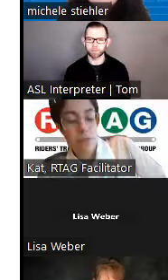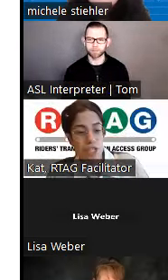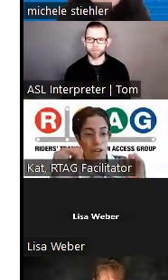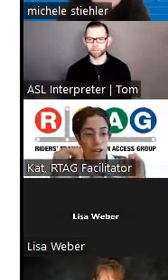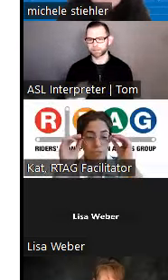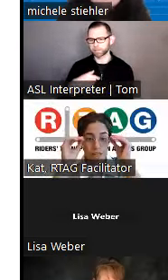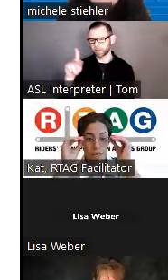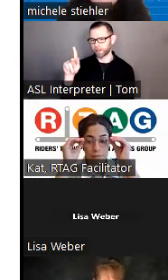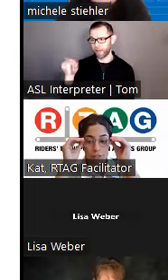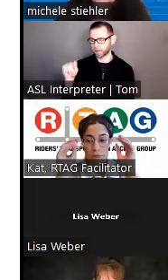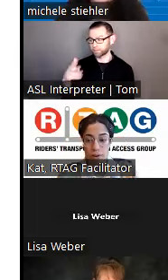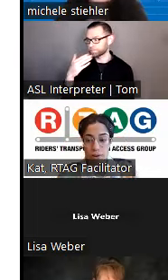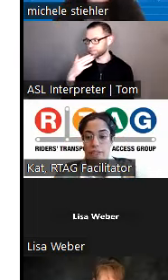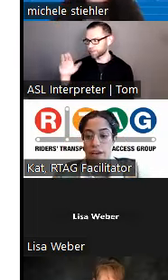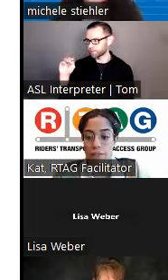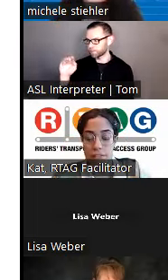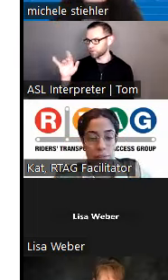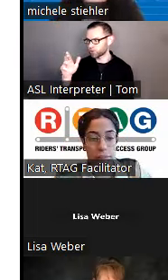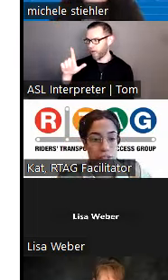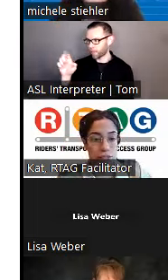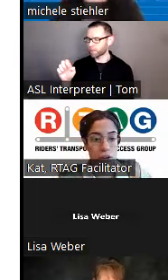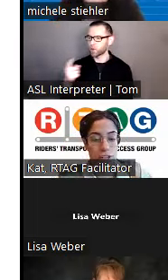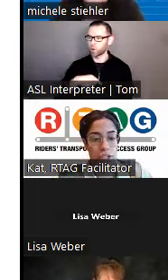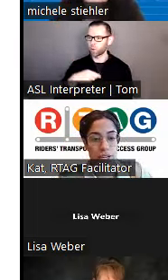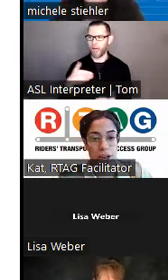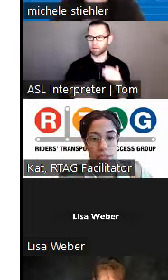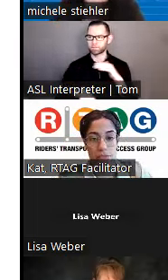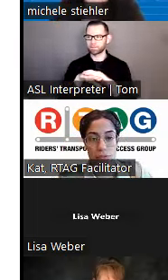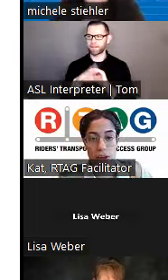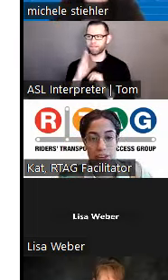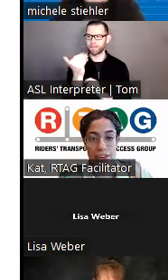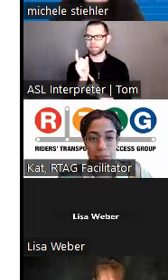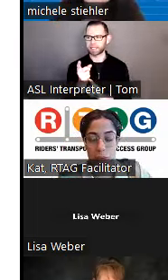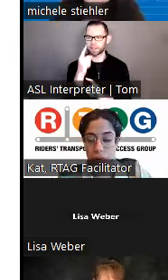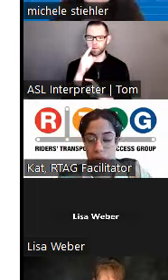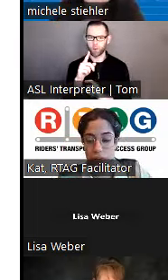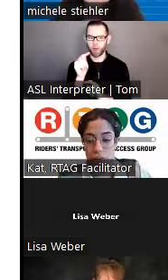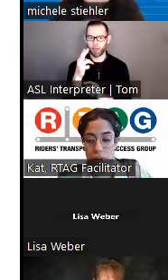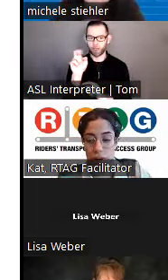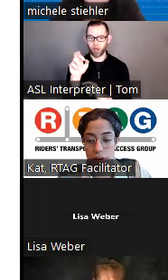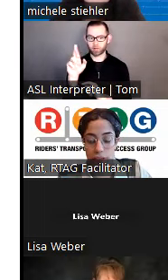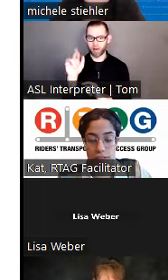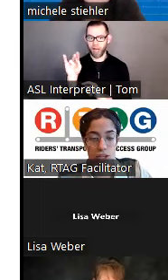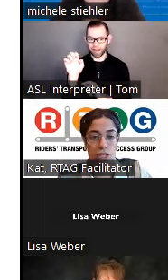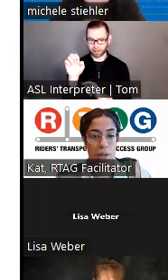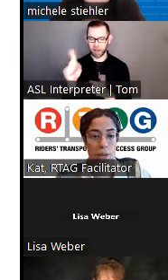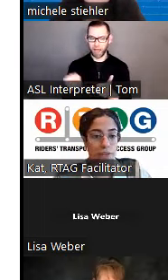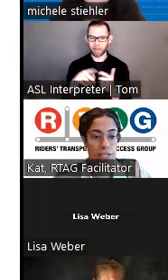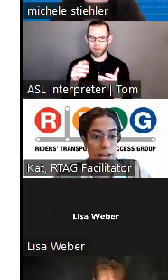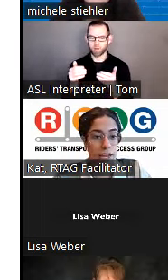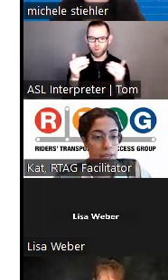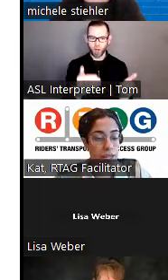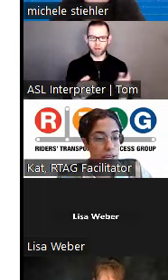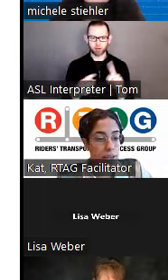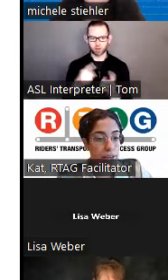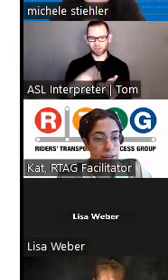Thank you, Michelle. So we are going to have 15 minutes for questions and comments for the ride, and then we will move on to our discussion topic for